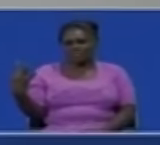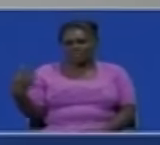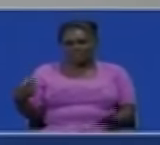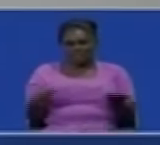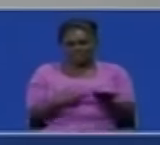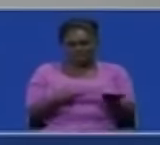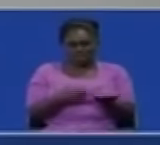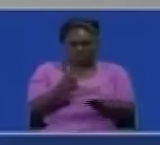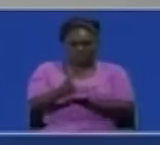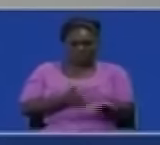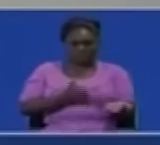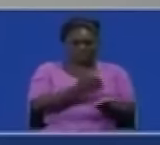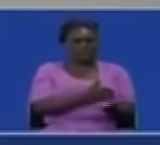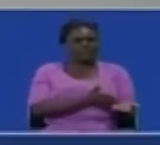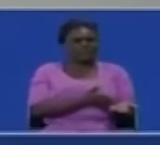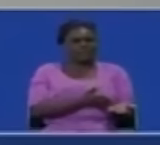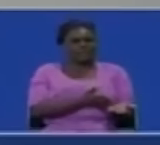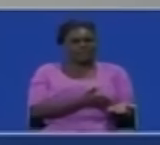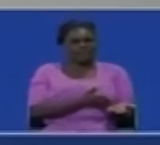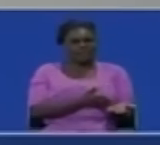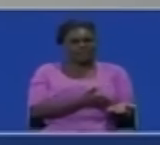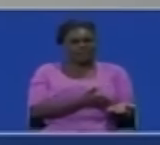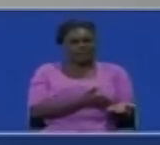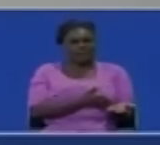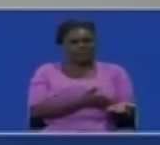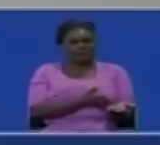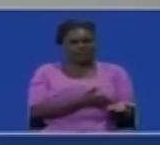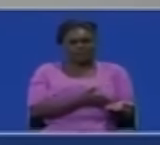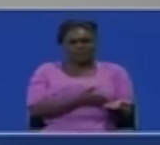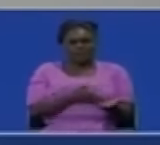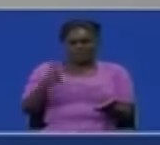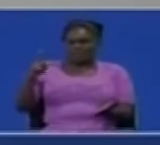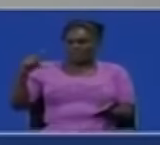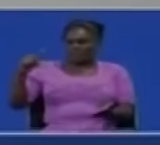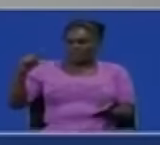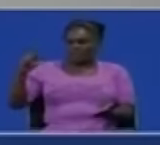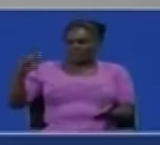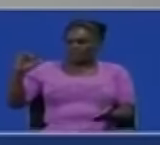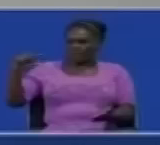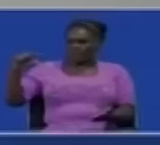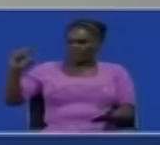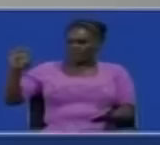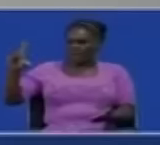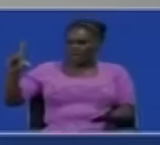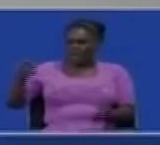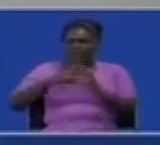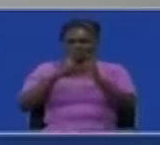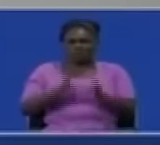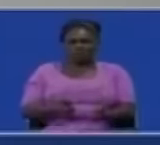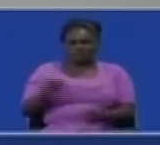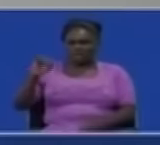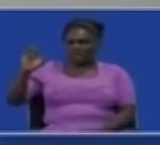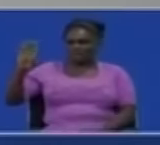electronic components that the Kriegler report and indeed the IEBC audit